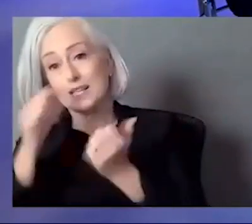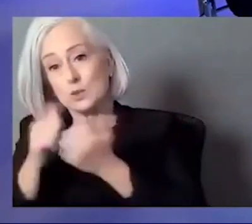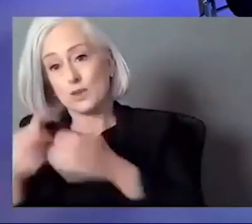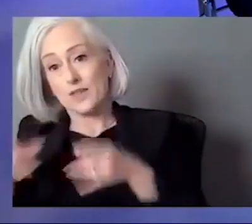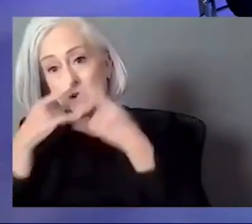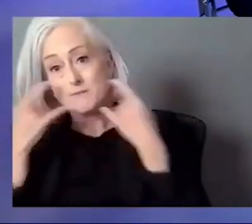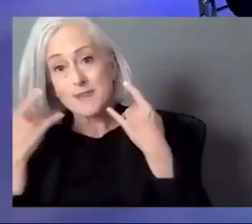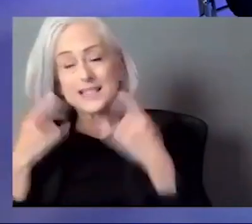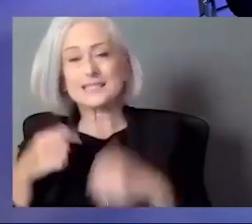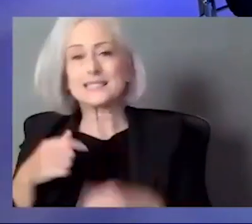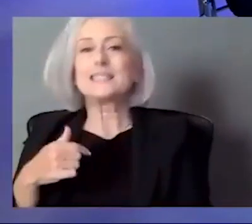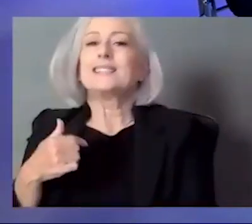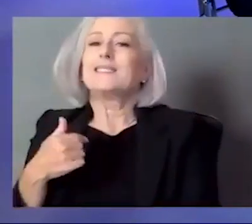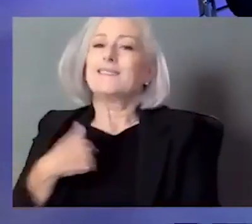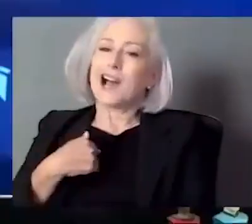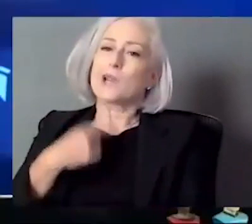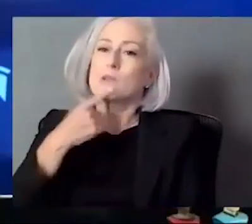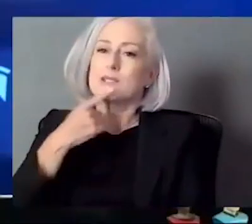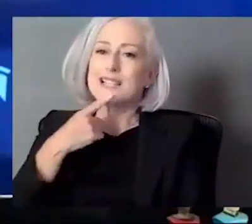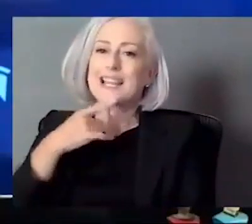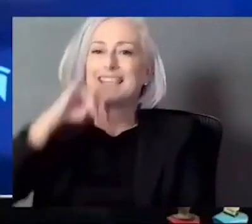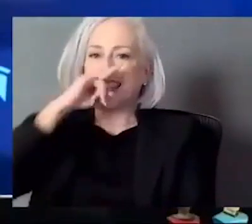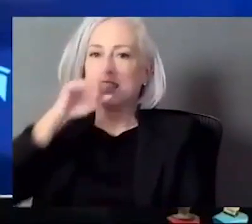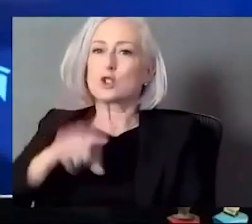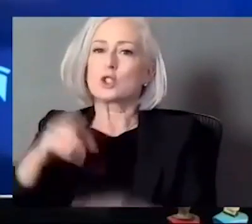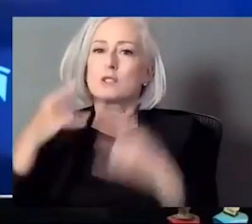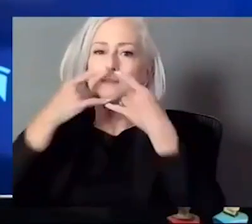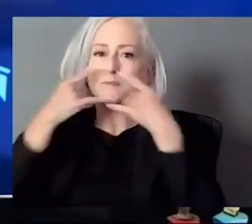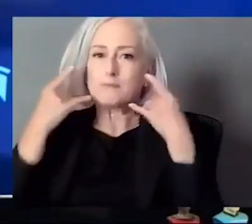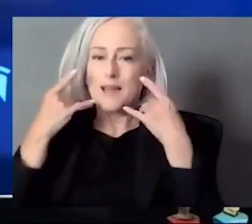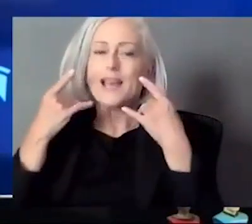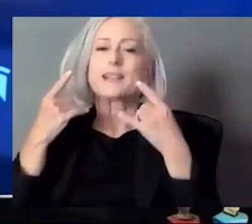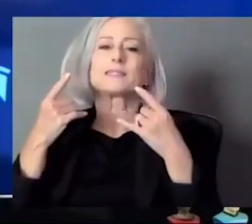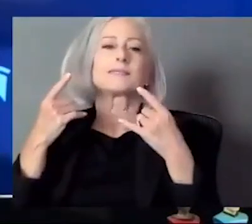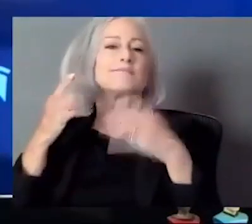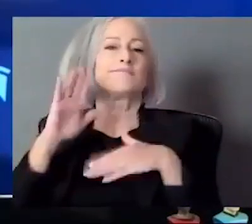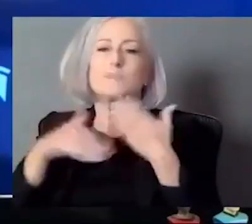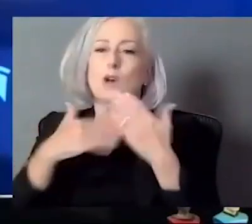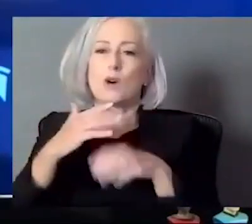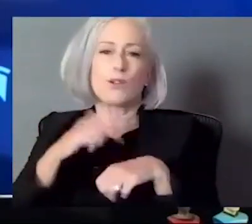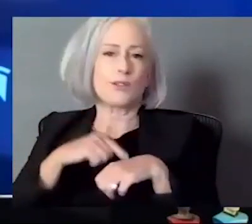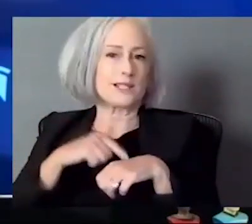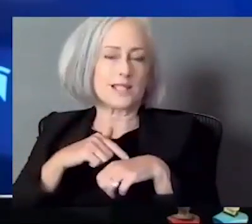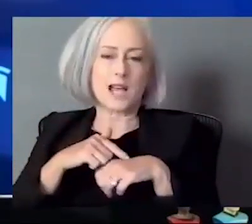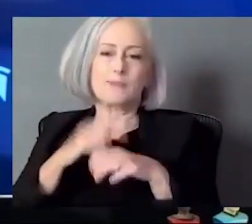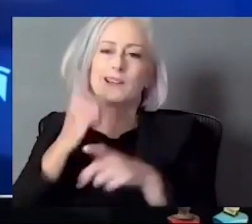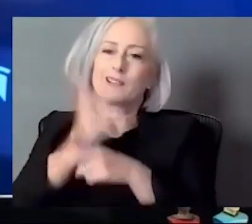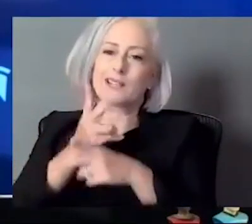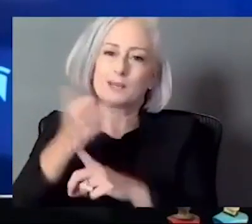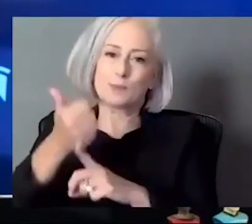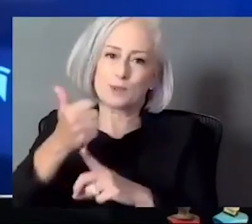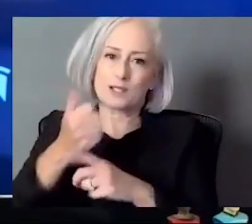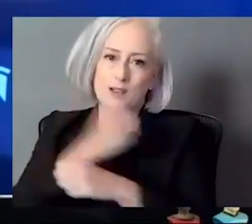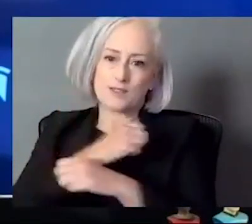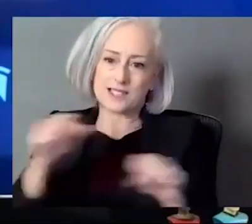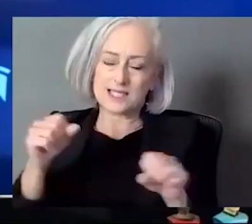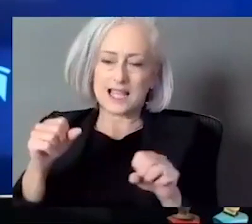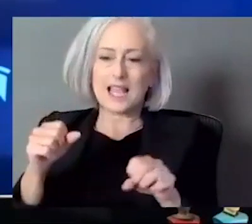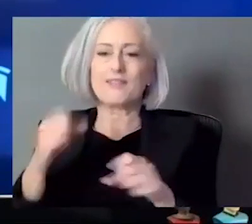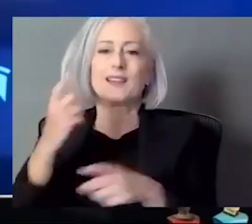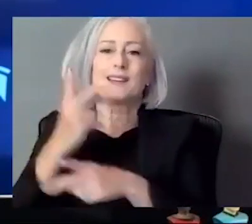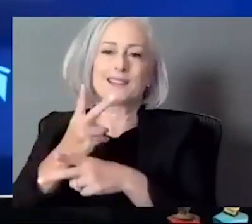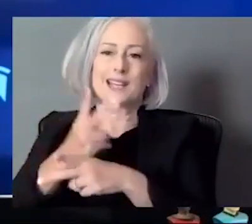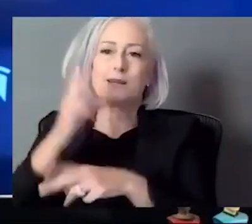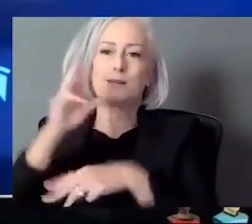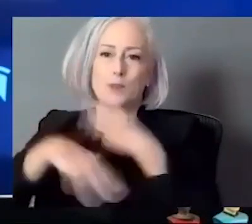can until we know more. Keep the whole world safe. Keep yourself safe. It does help. I don't know that many people follow that. I've been trying to say that all along. People quit. I was still